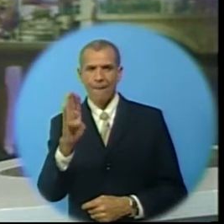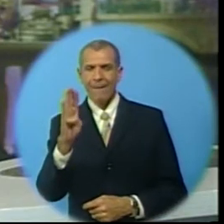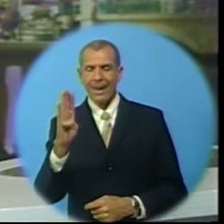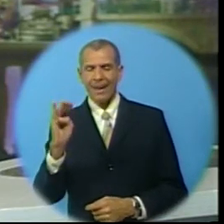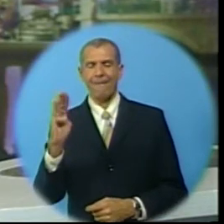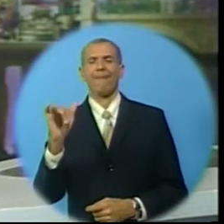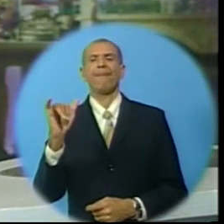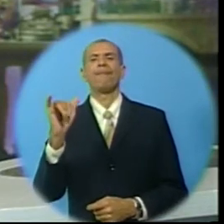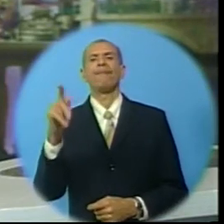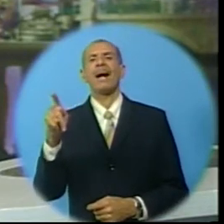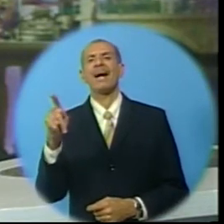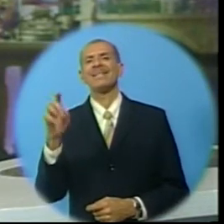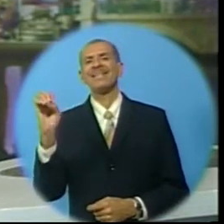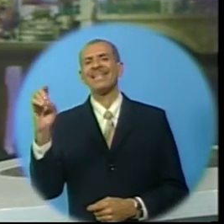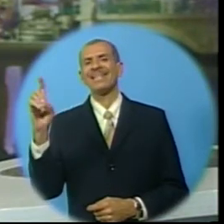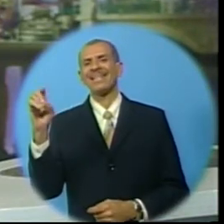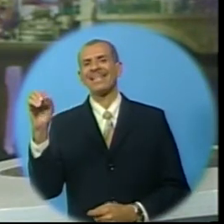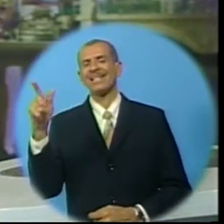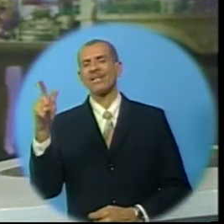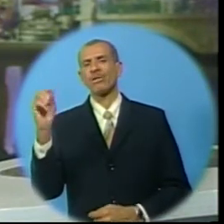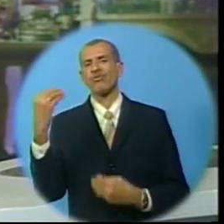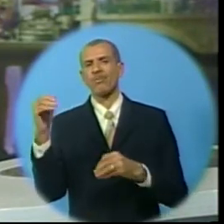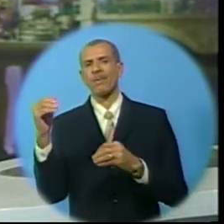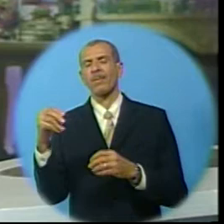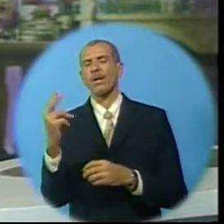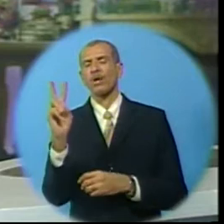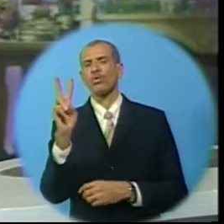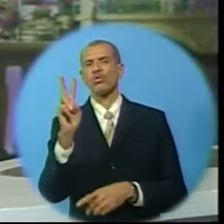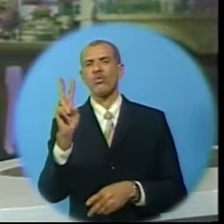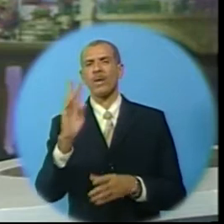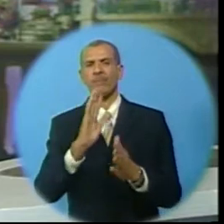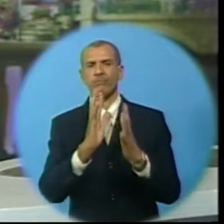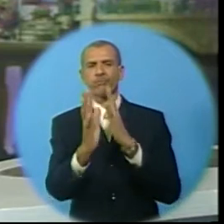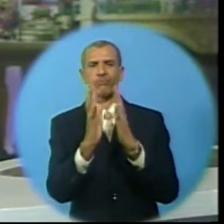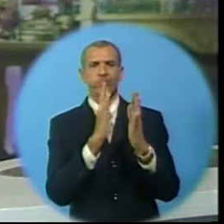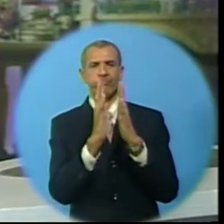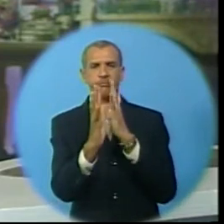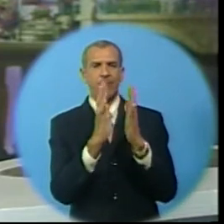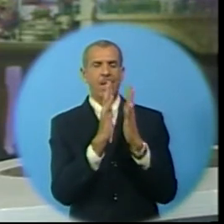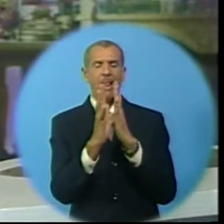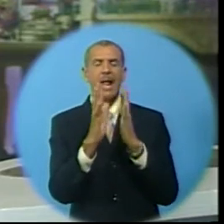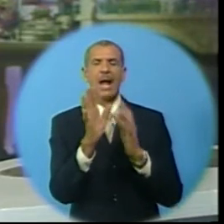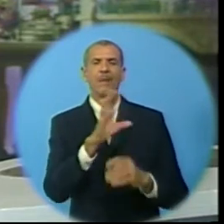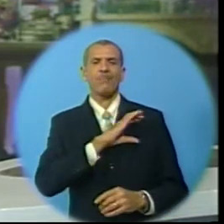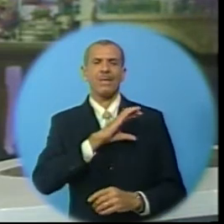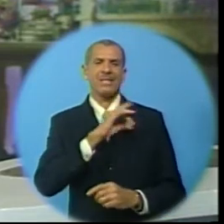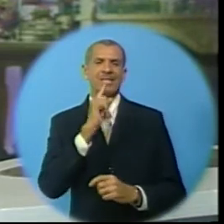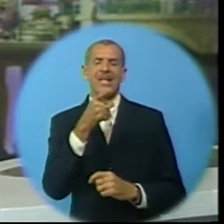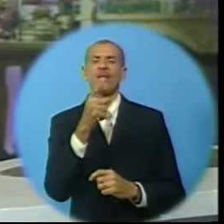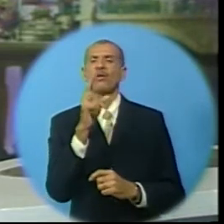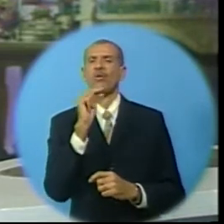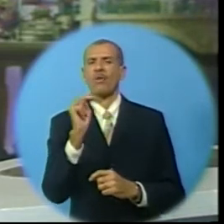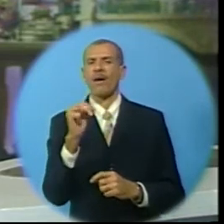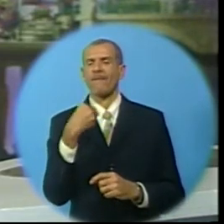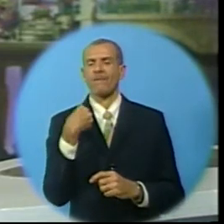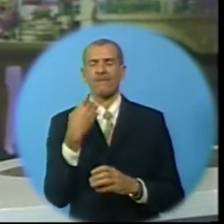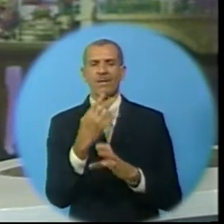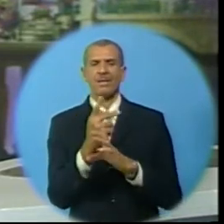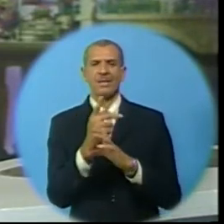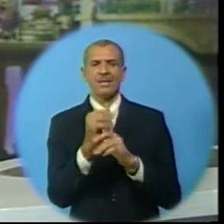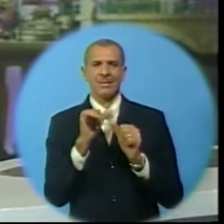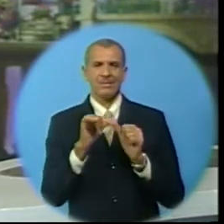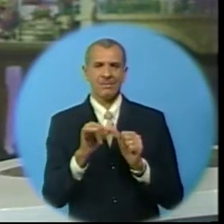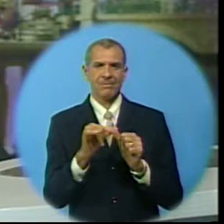Road to Eddie's Supermarket will be a 2-way street. Lawmen also say that no vehicles will be allowed to remain